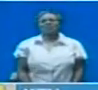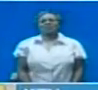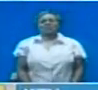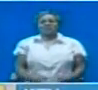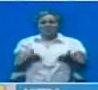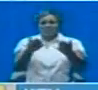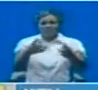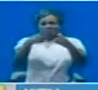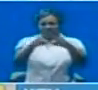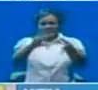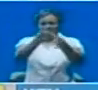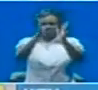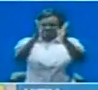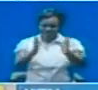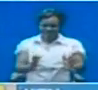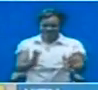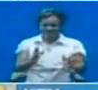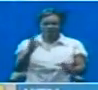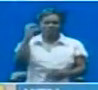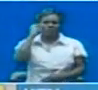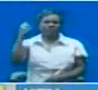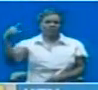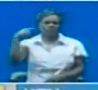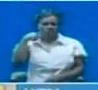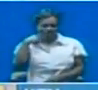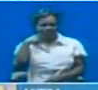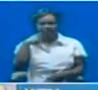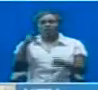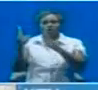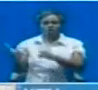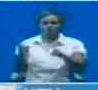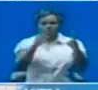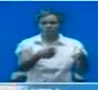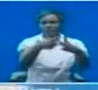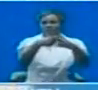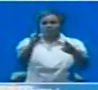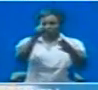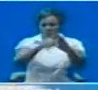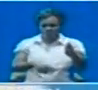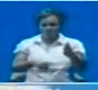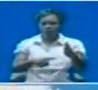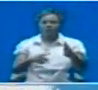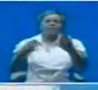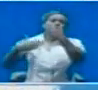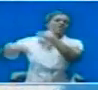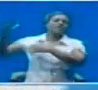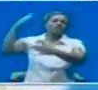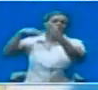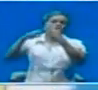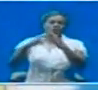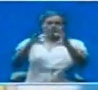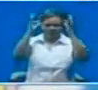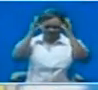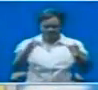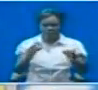Well, let's begin. Our sign language interpreter is Meresha Owiti. As we said, we do begin with a very historic move. President